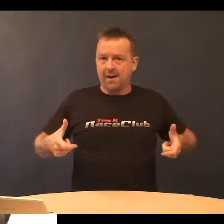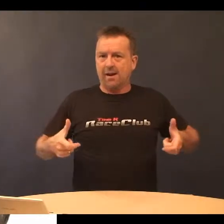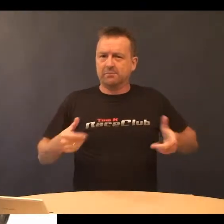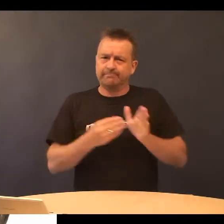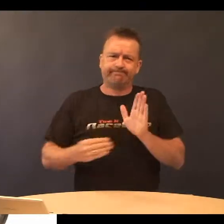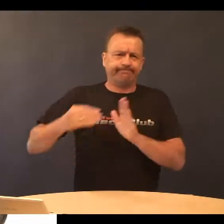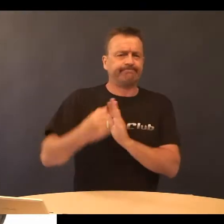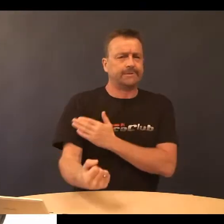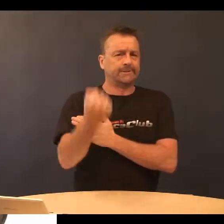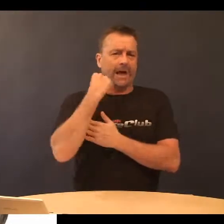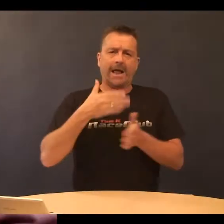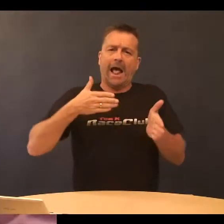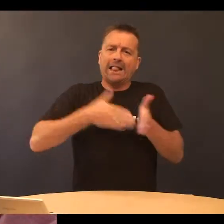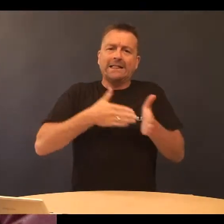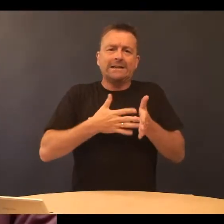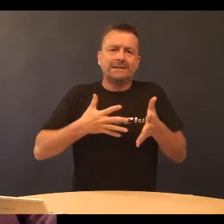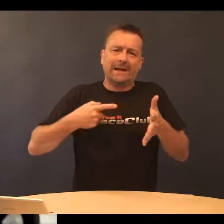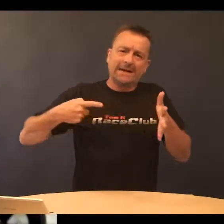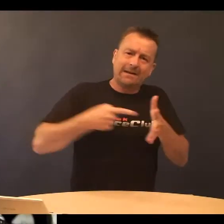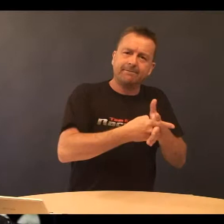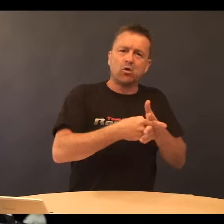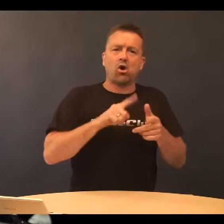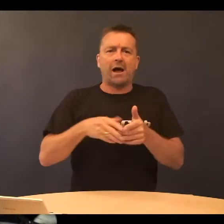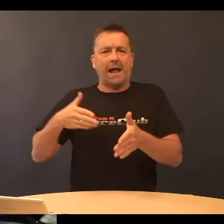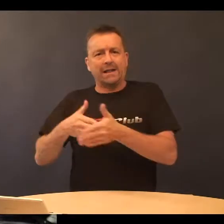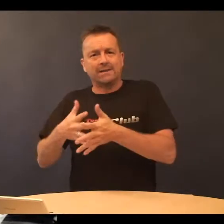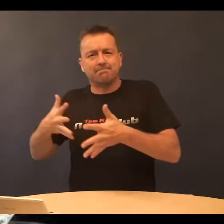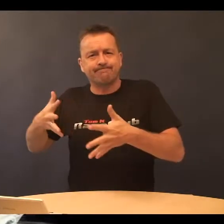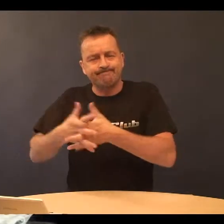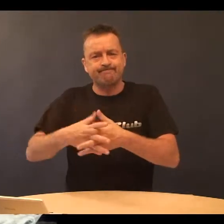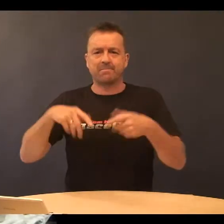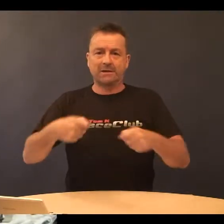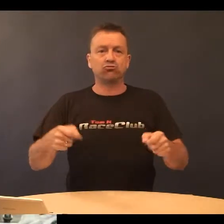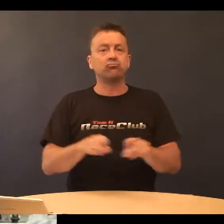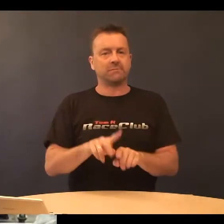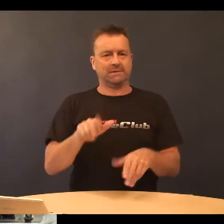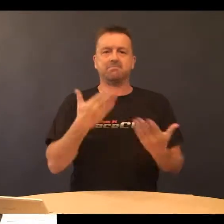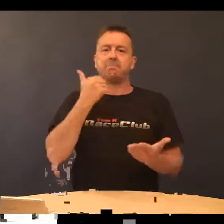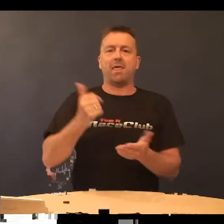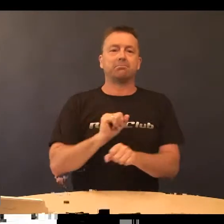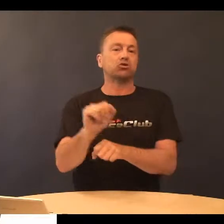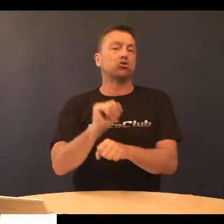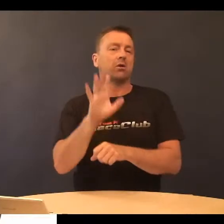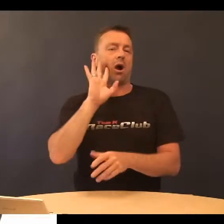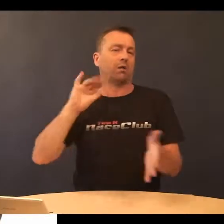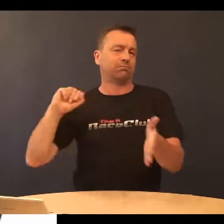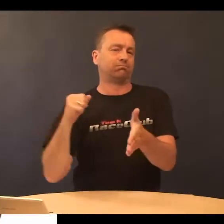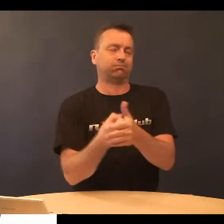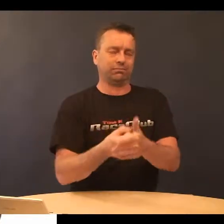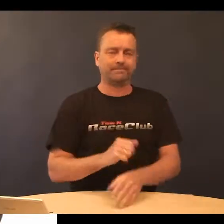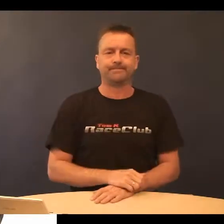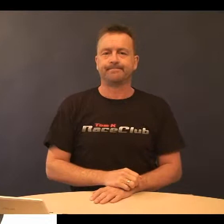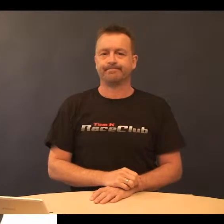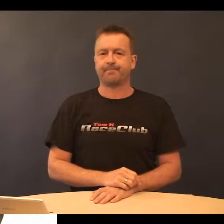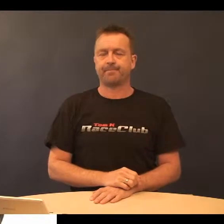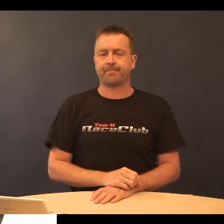light, extremely strong anti-penetration, anti-intrusion material which provide better protection in the case